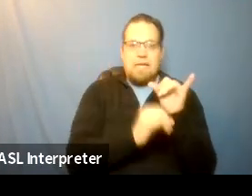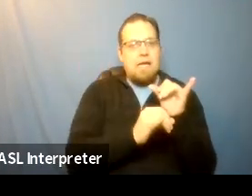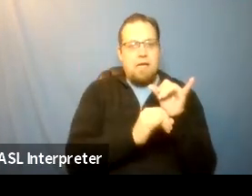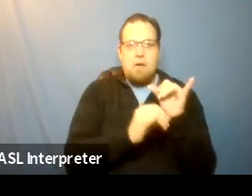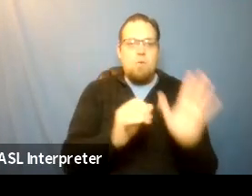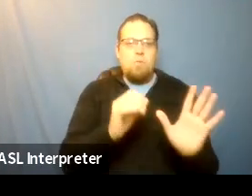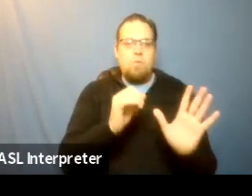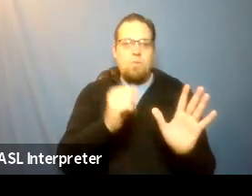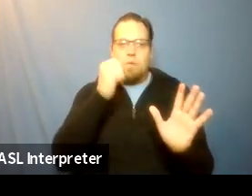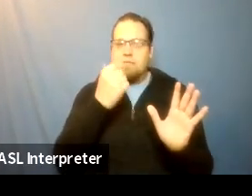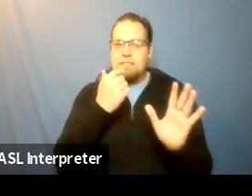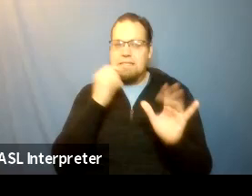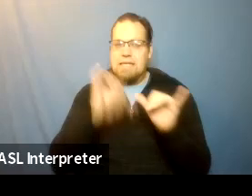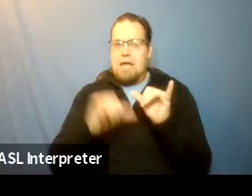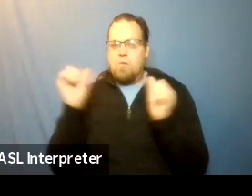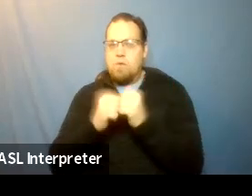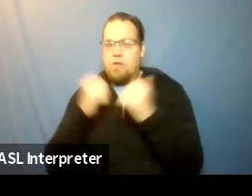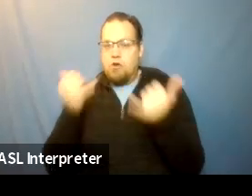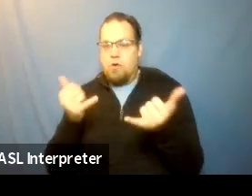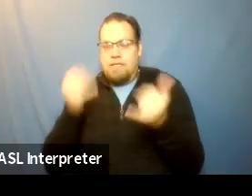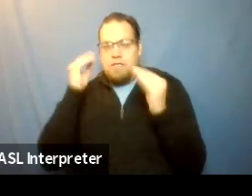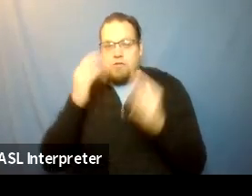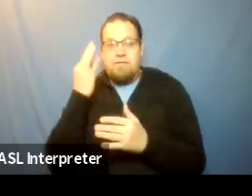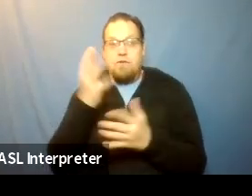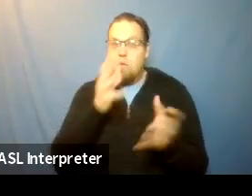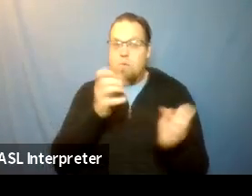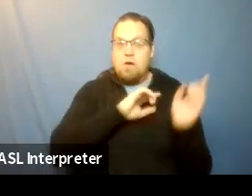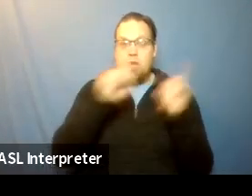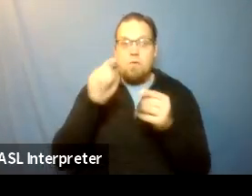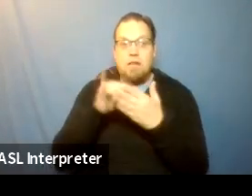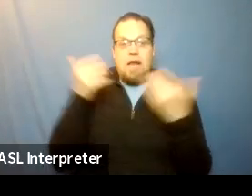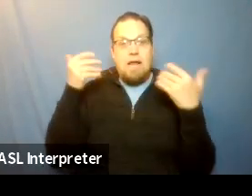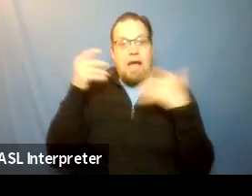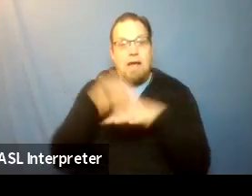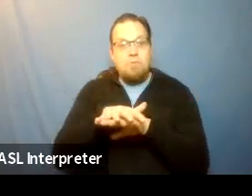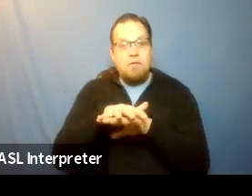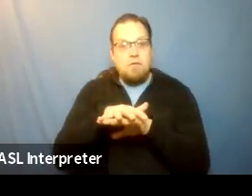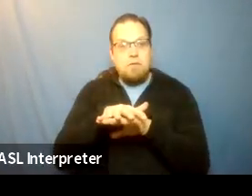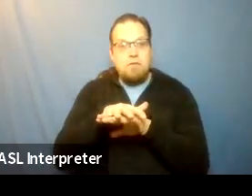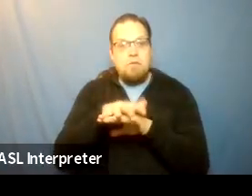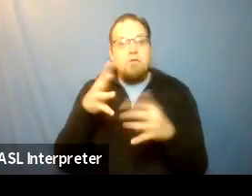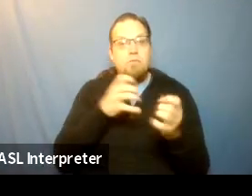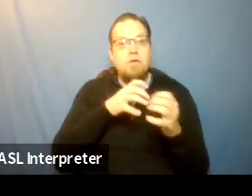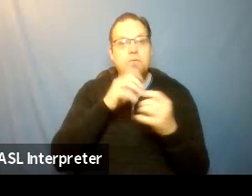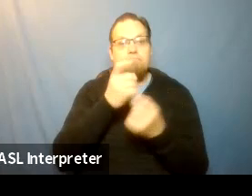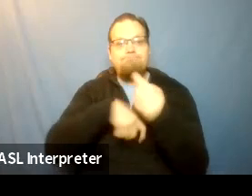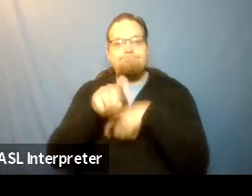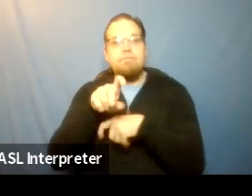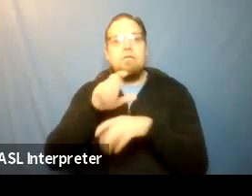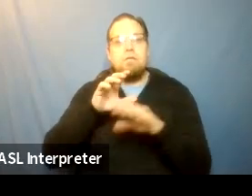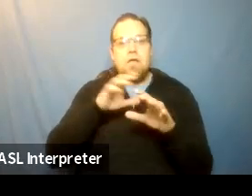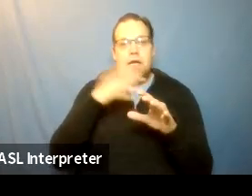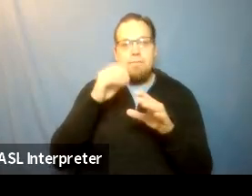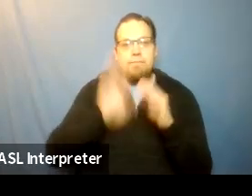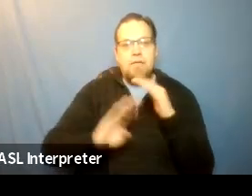not stay with their current teachers. So if you elect not to go into the hybrid model and want to be